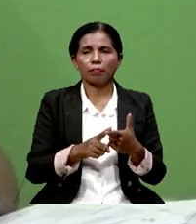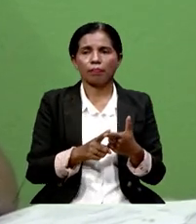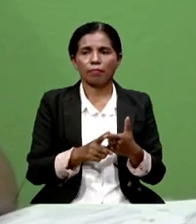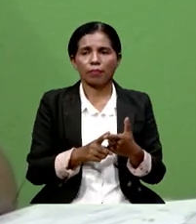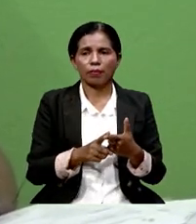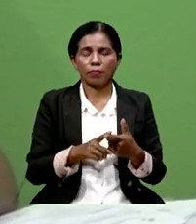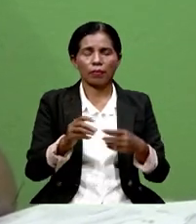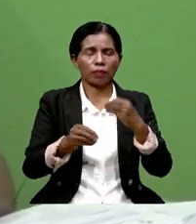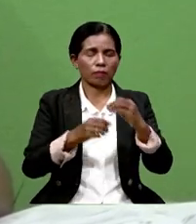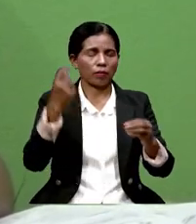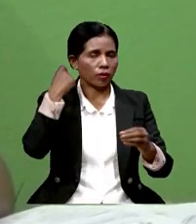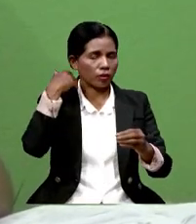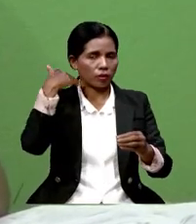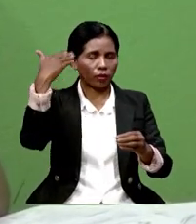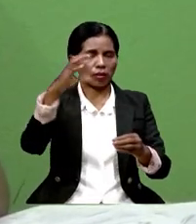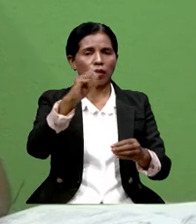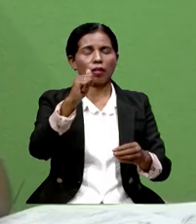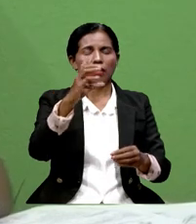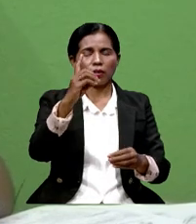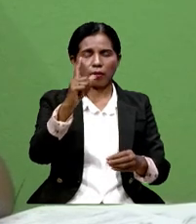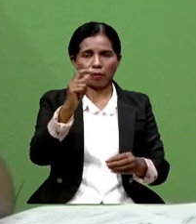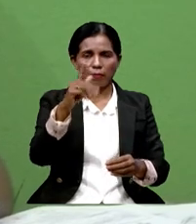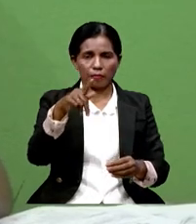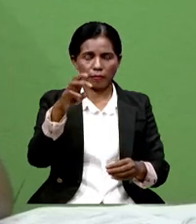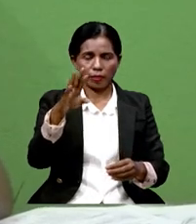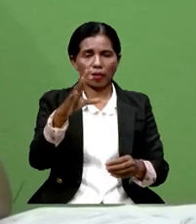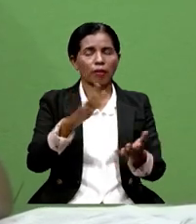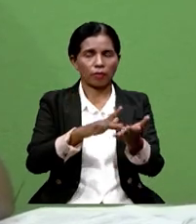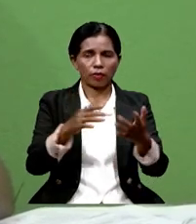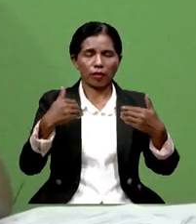Kona baten saun yan sa captopril hidrochloroethicid stock ya.